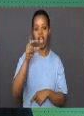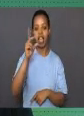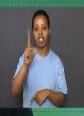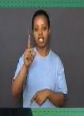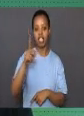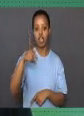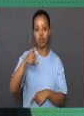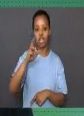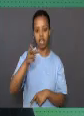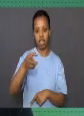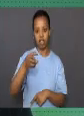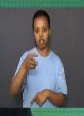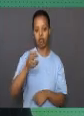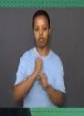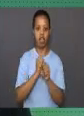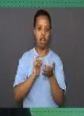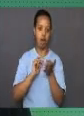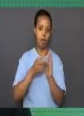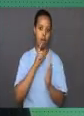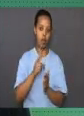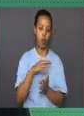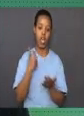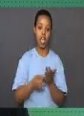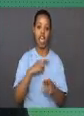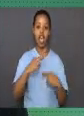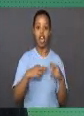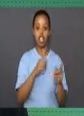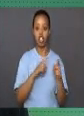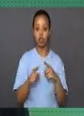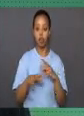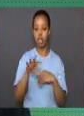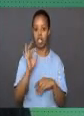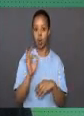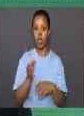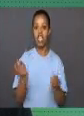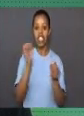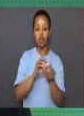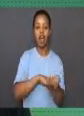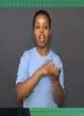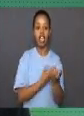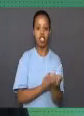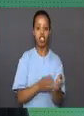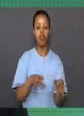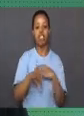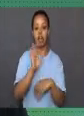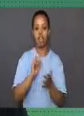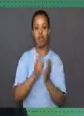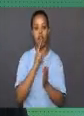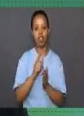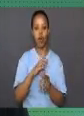NADPH. This reaction happens because of the extra energy possessed by